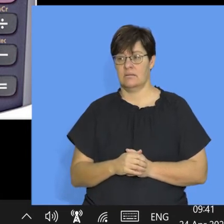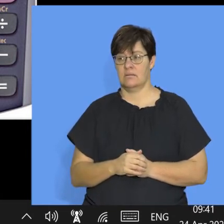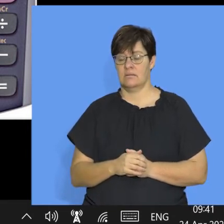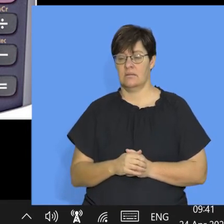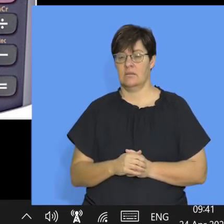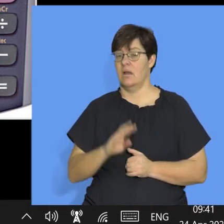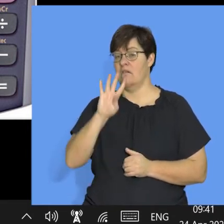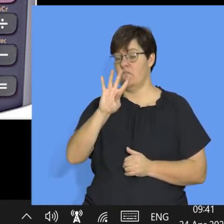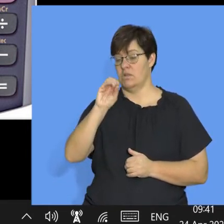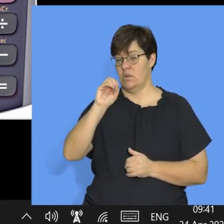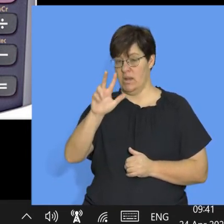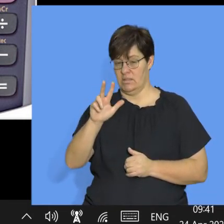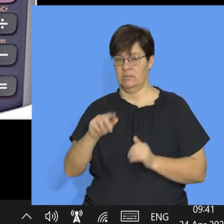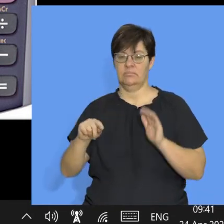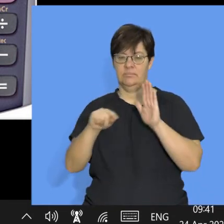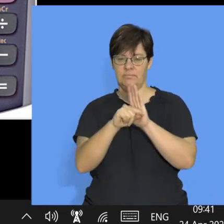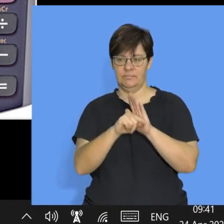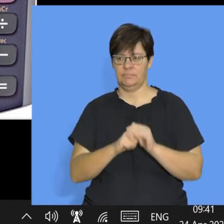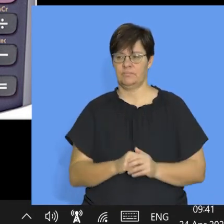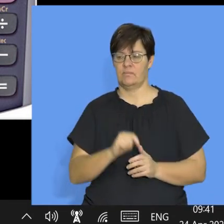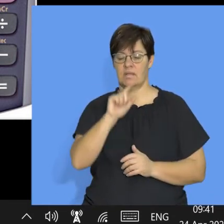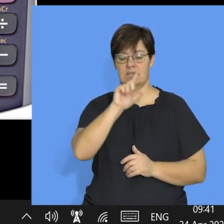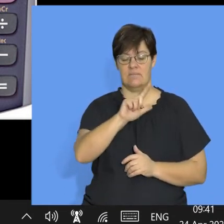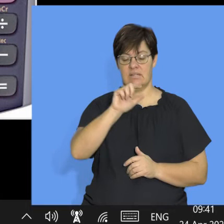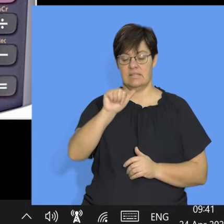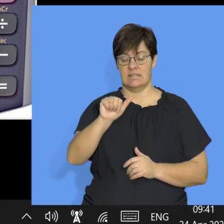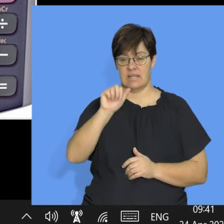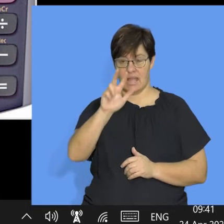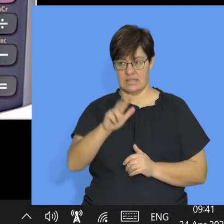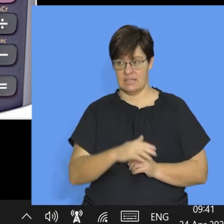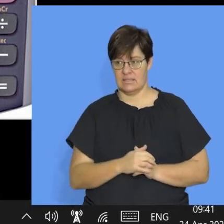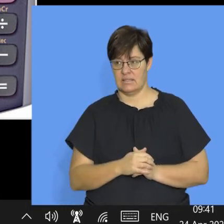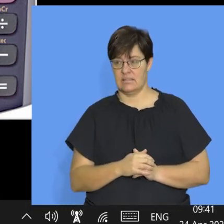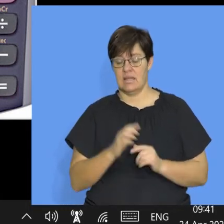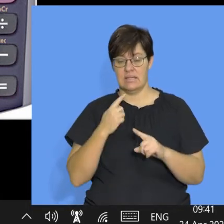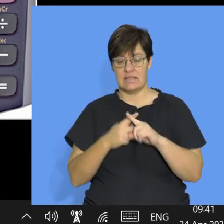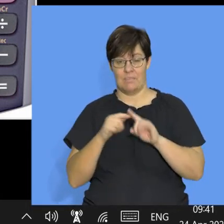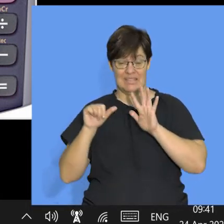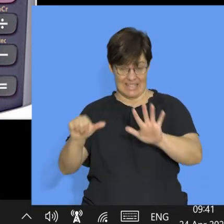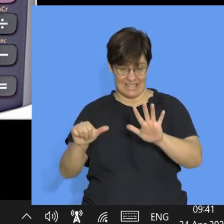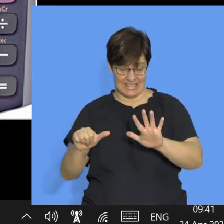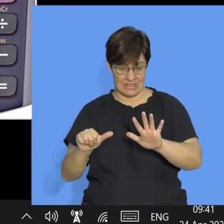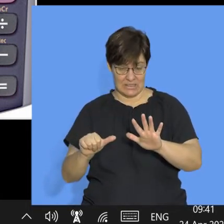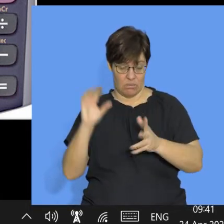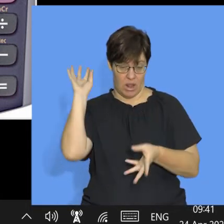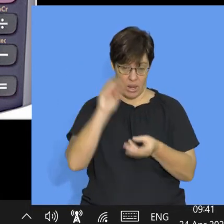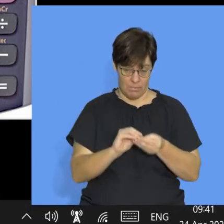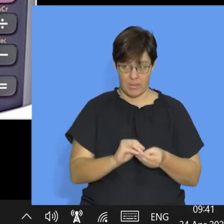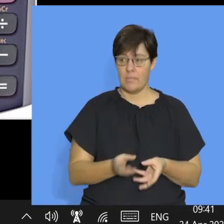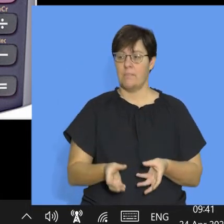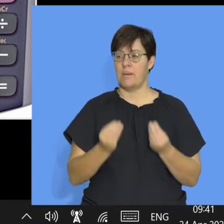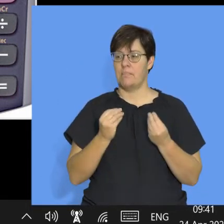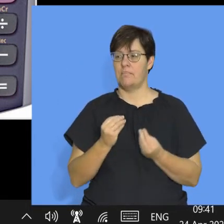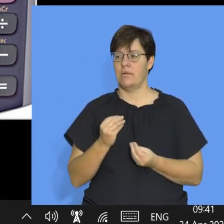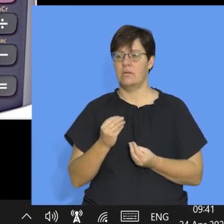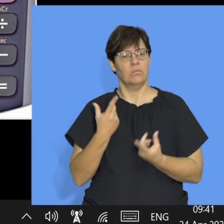129,408 minus your 768, remember, times 6 will give you a figure of, now what have I